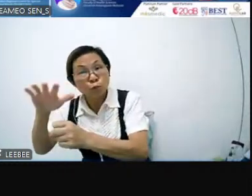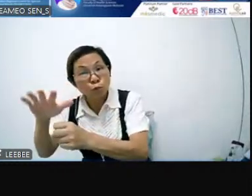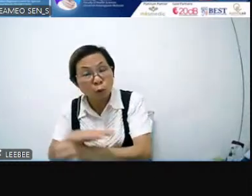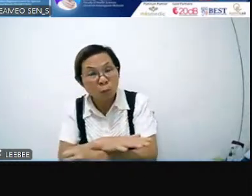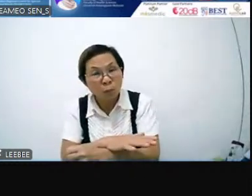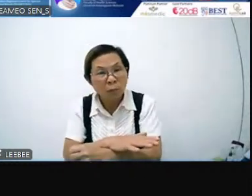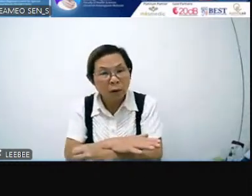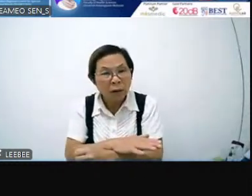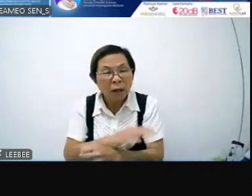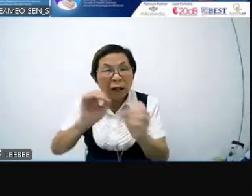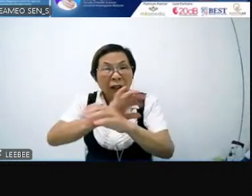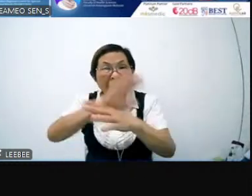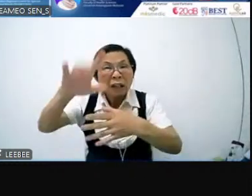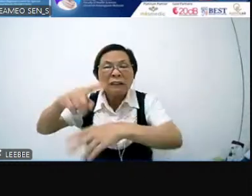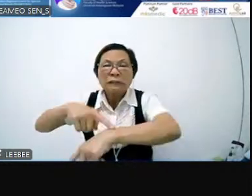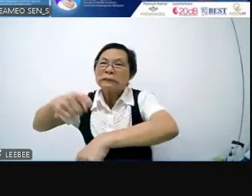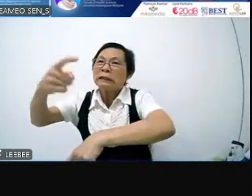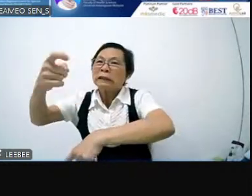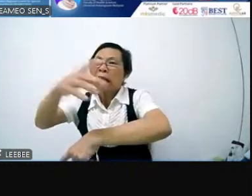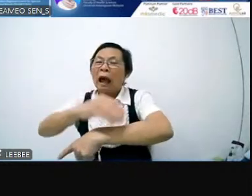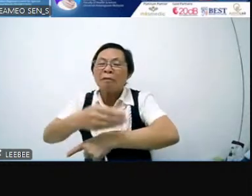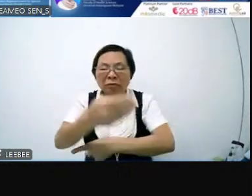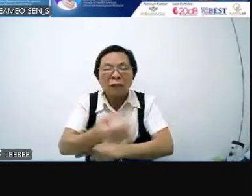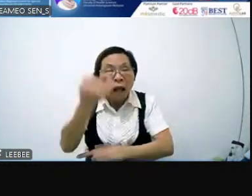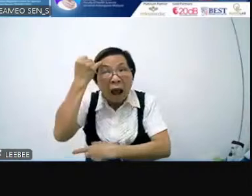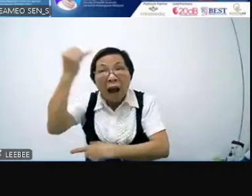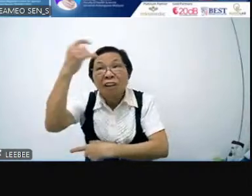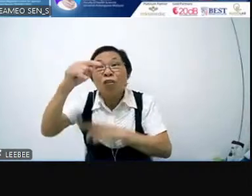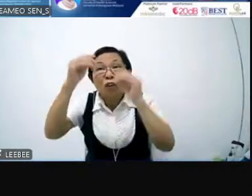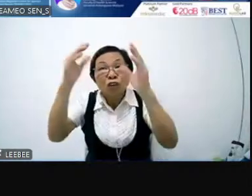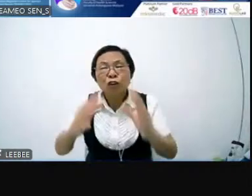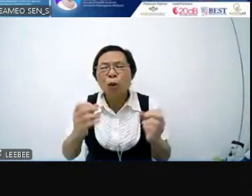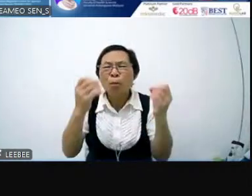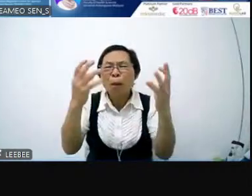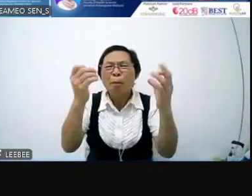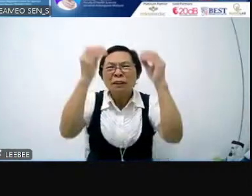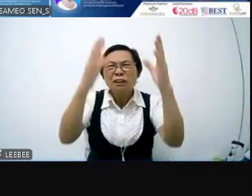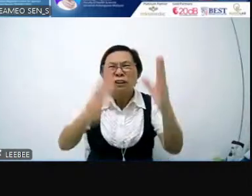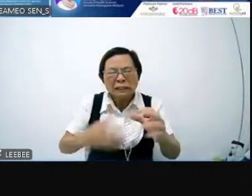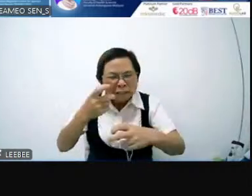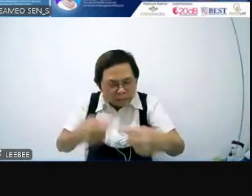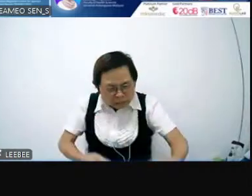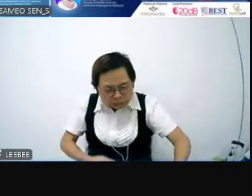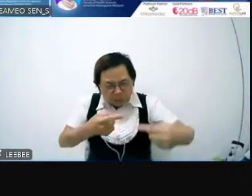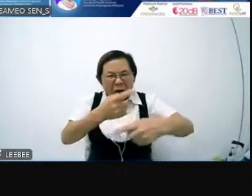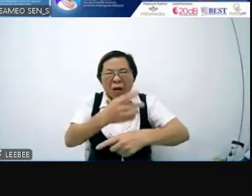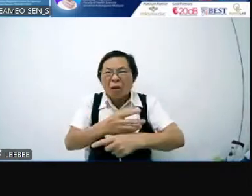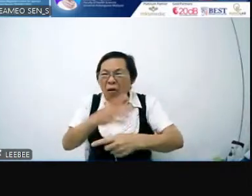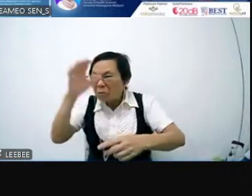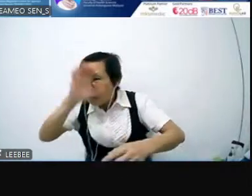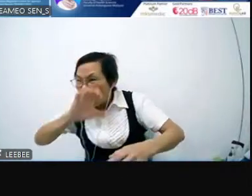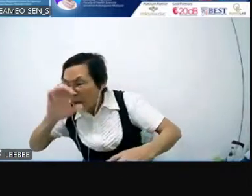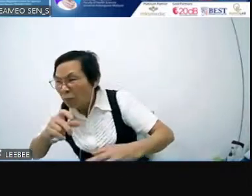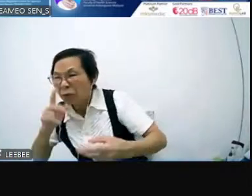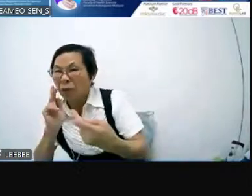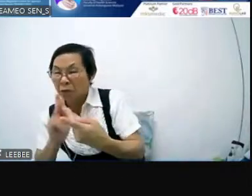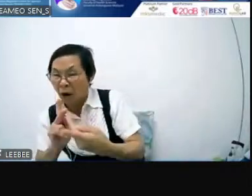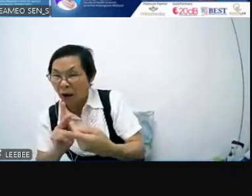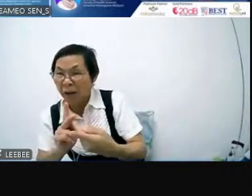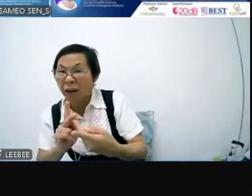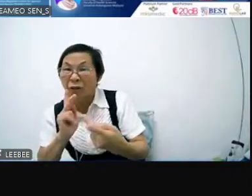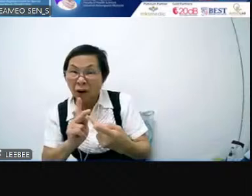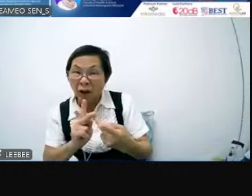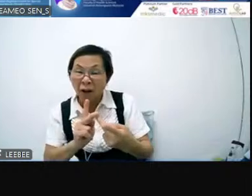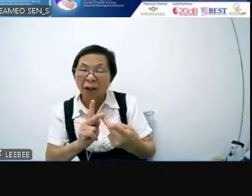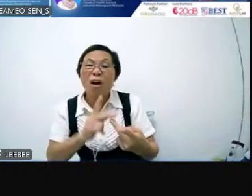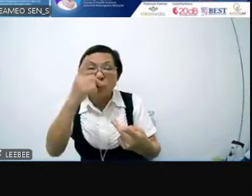and resources for teachers. Many teachers struggle to find relevant reference to guide them in implementing